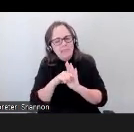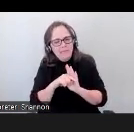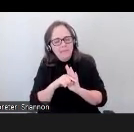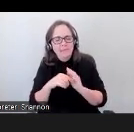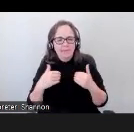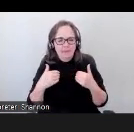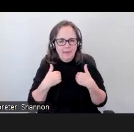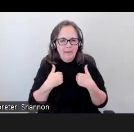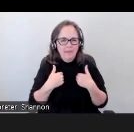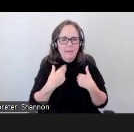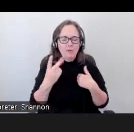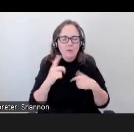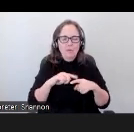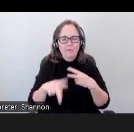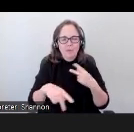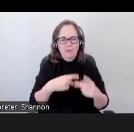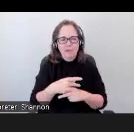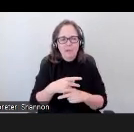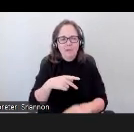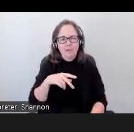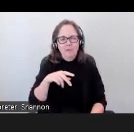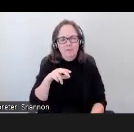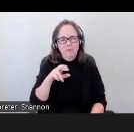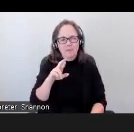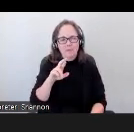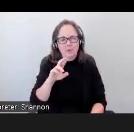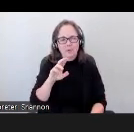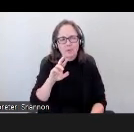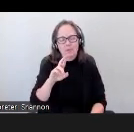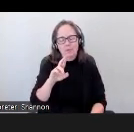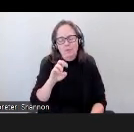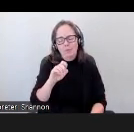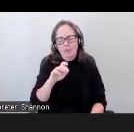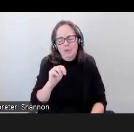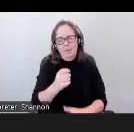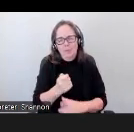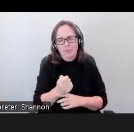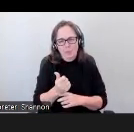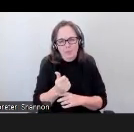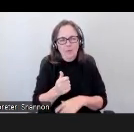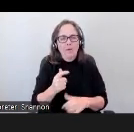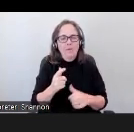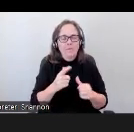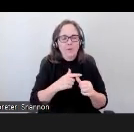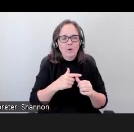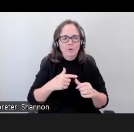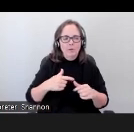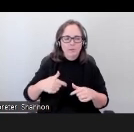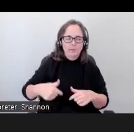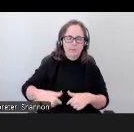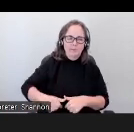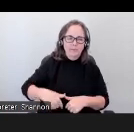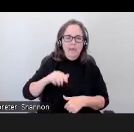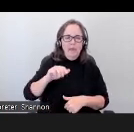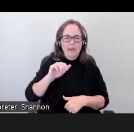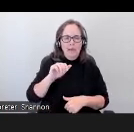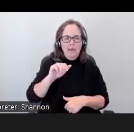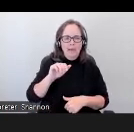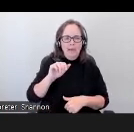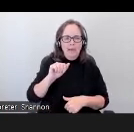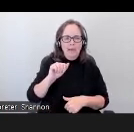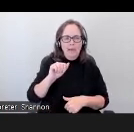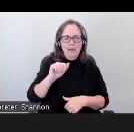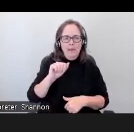there are two varieties of proctectomy or removal of rectum. First is abdominal perineal resection, which basically